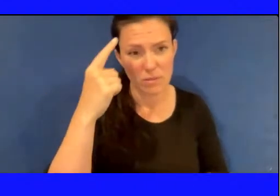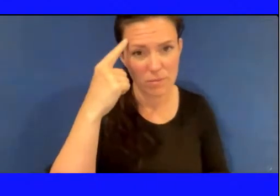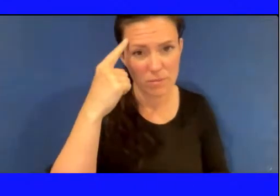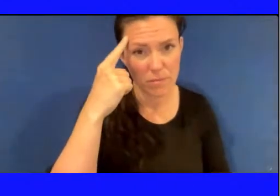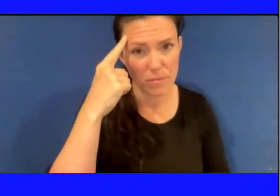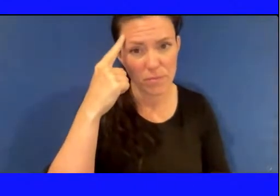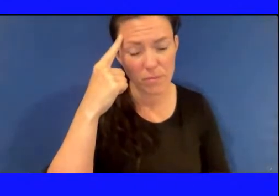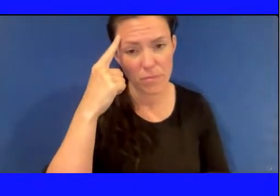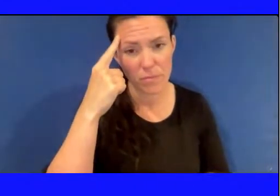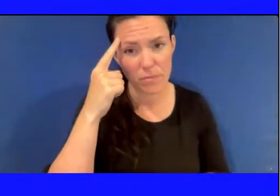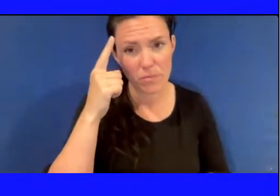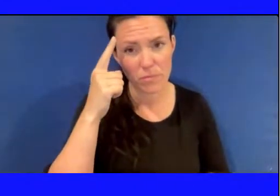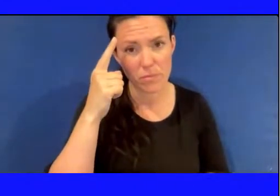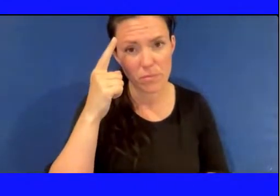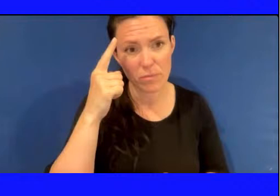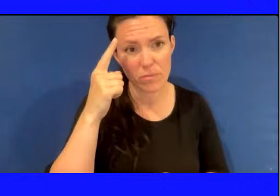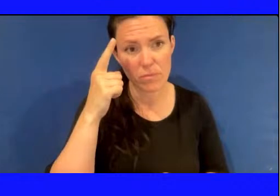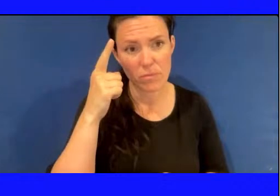took her